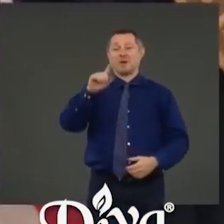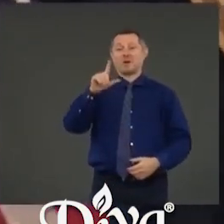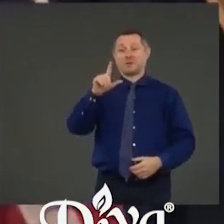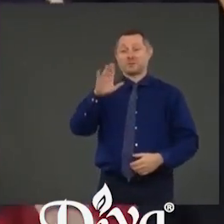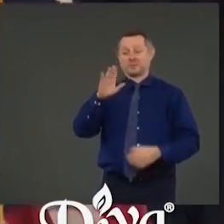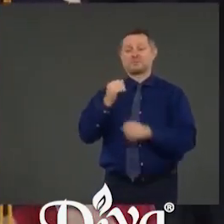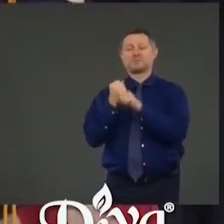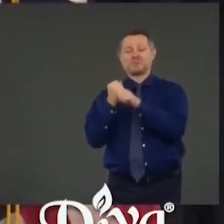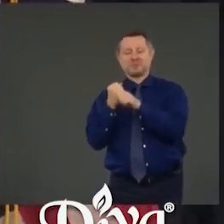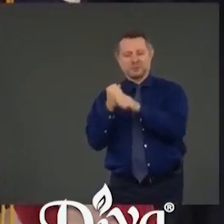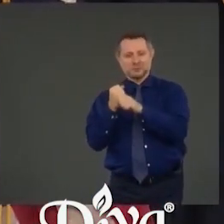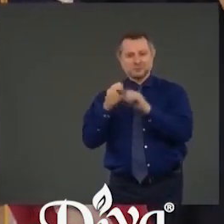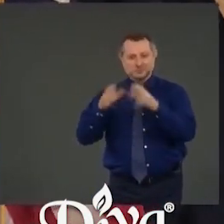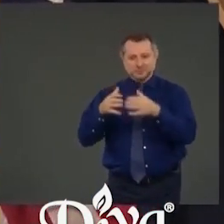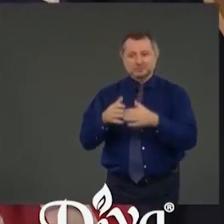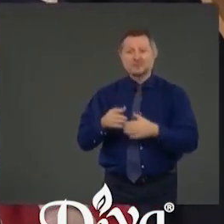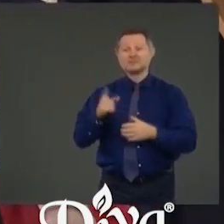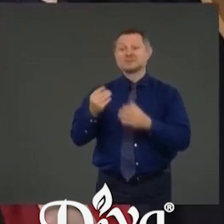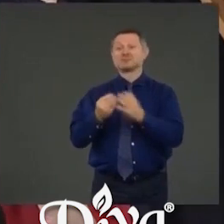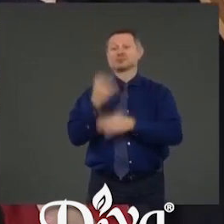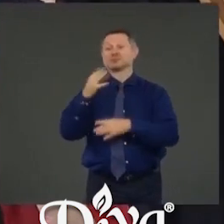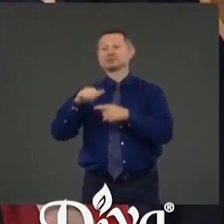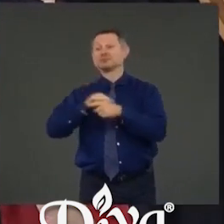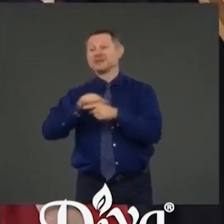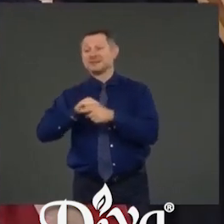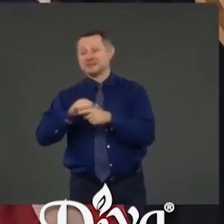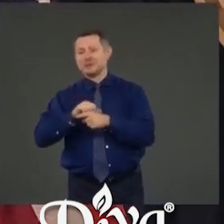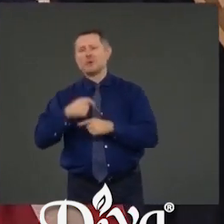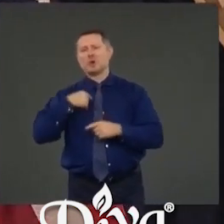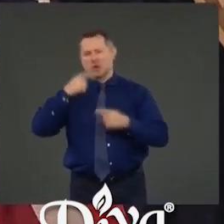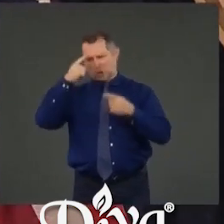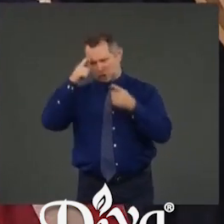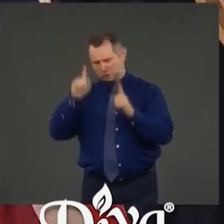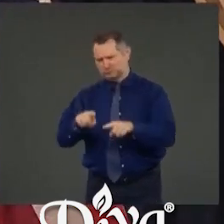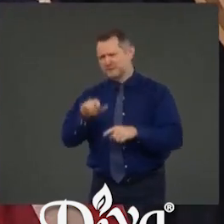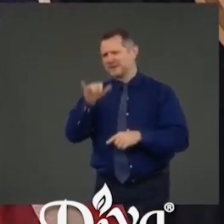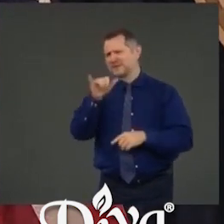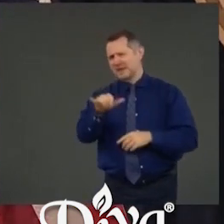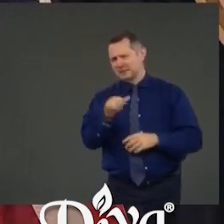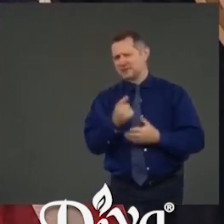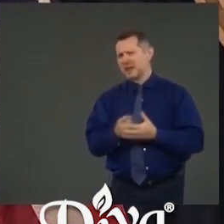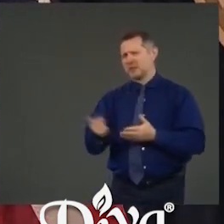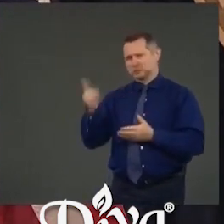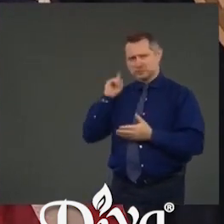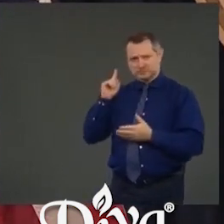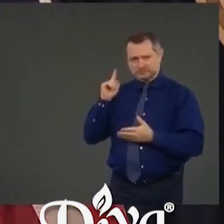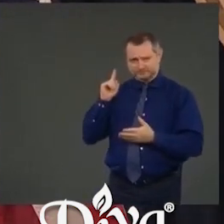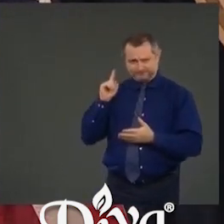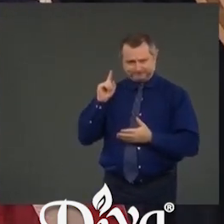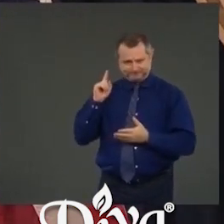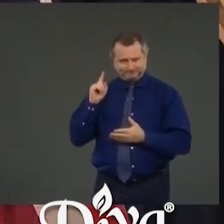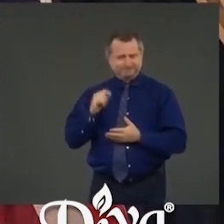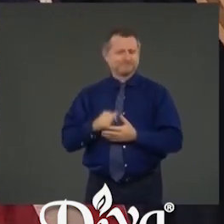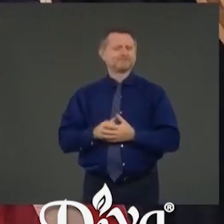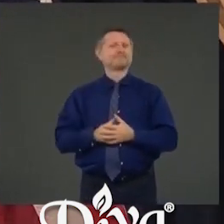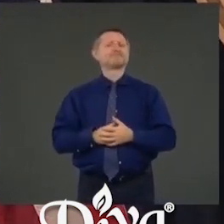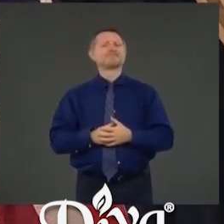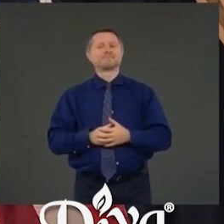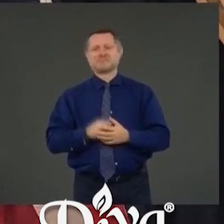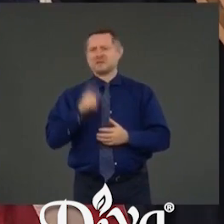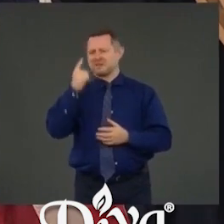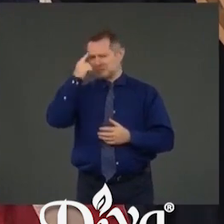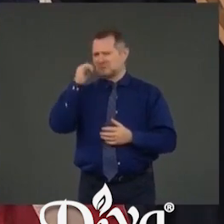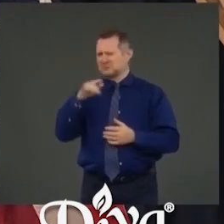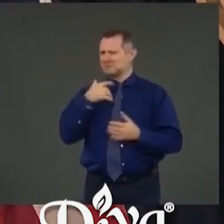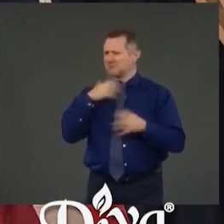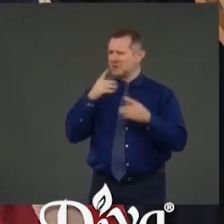and spring training, we agreed to last week. Days all run together. I believe it was last week that I